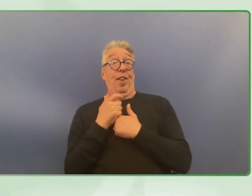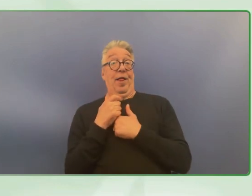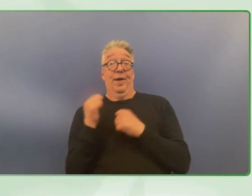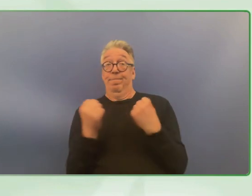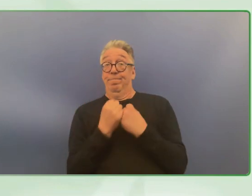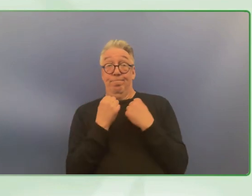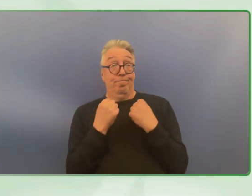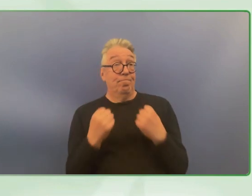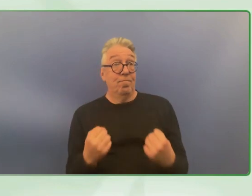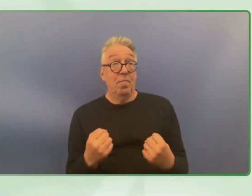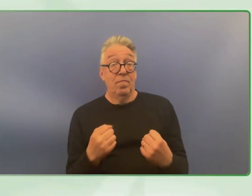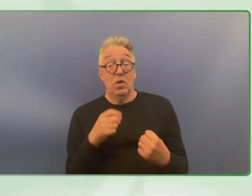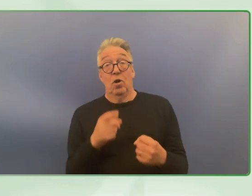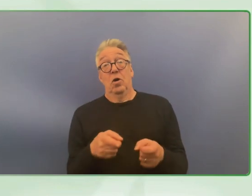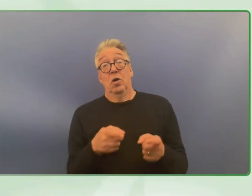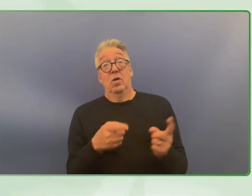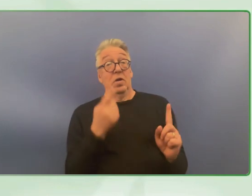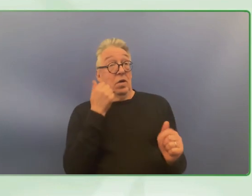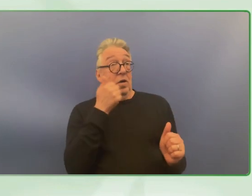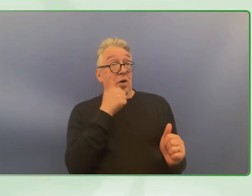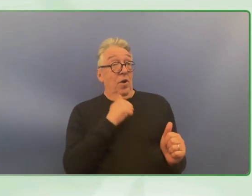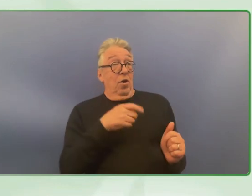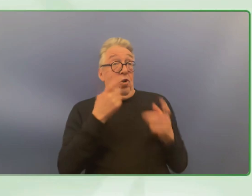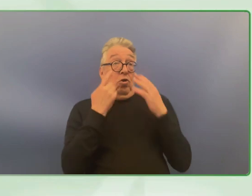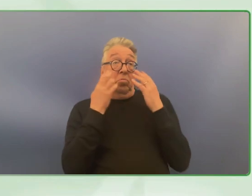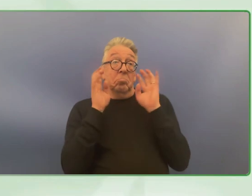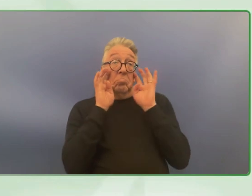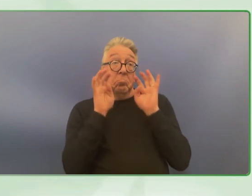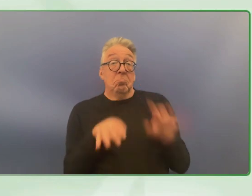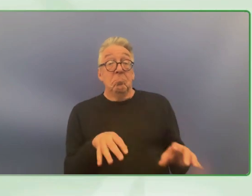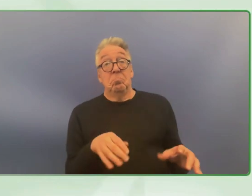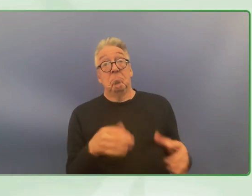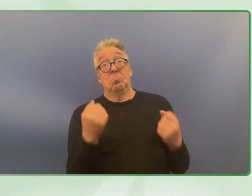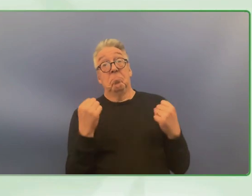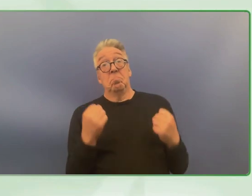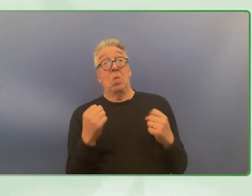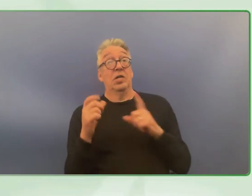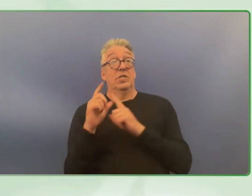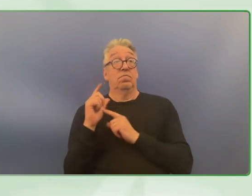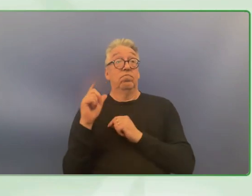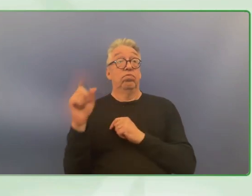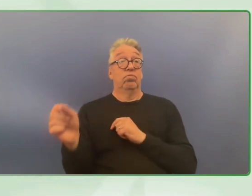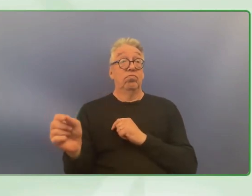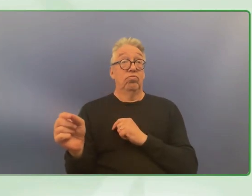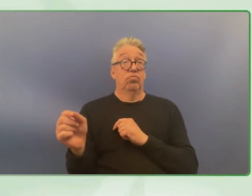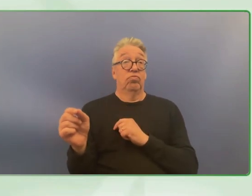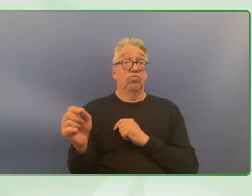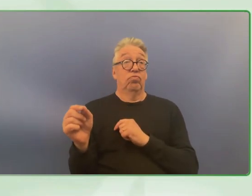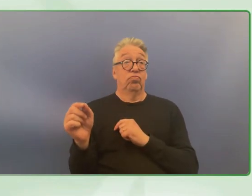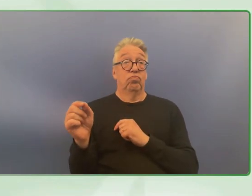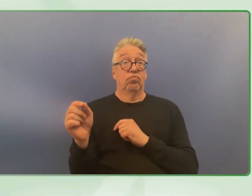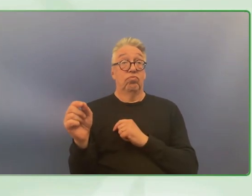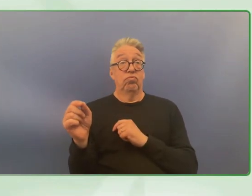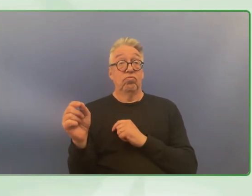And she cries. The bus leaves her, and she has no other mode of transport. Her mother is waiting